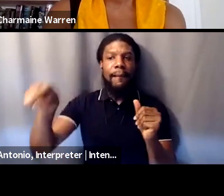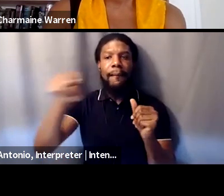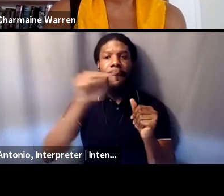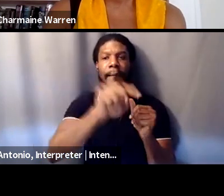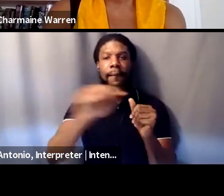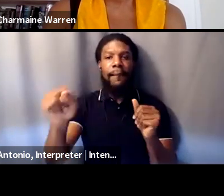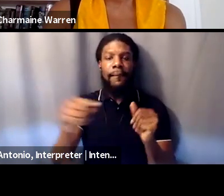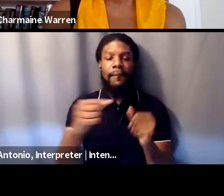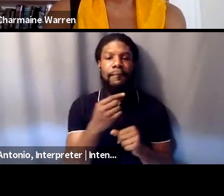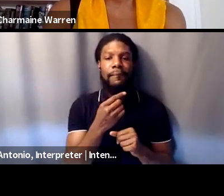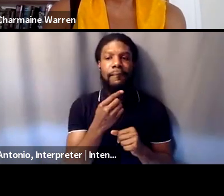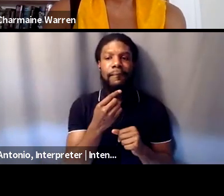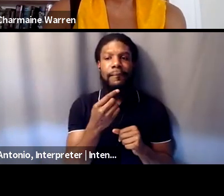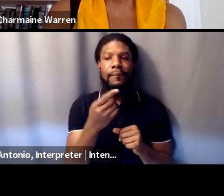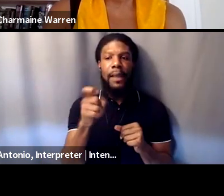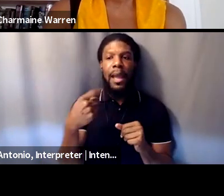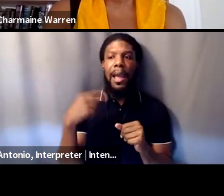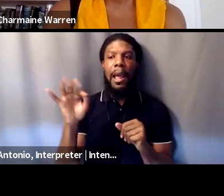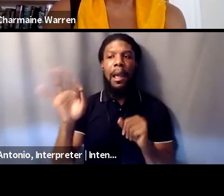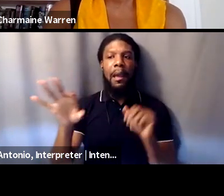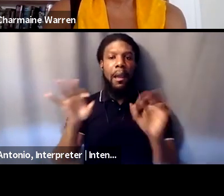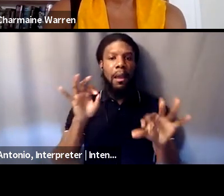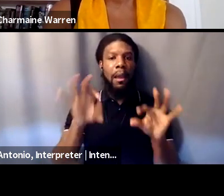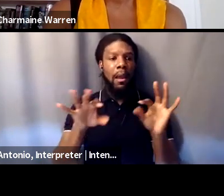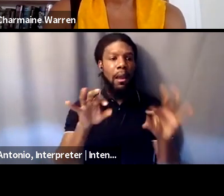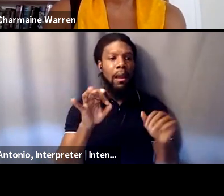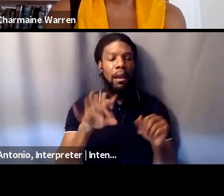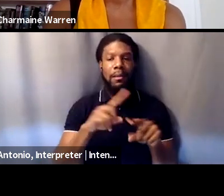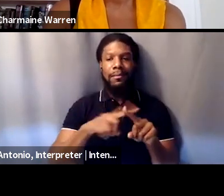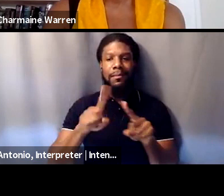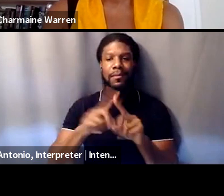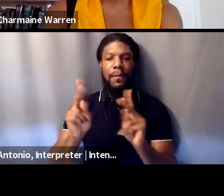Karen Washington, just putting people's names out there that have been doing that work.